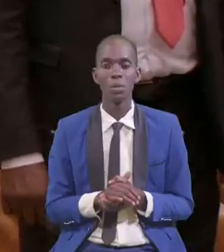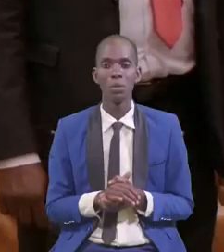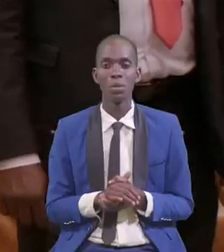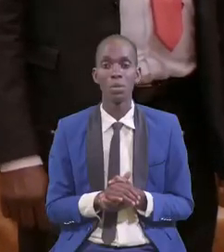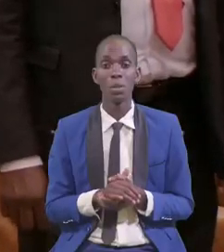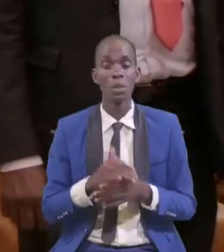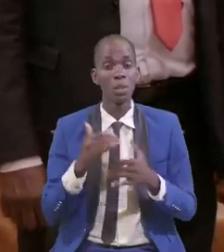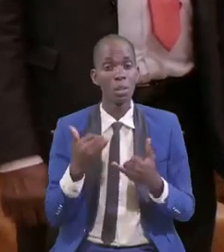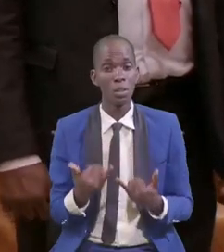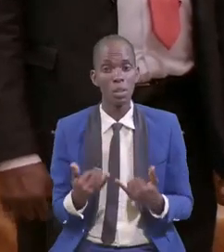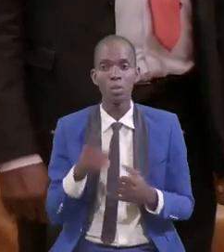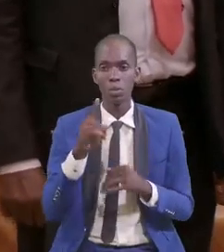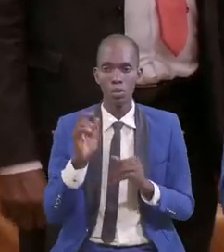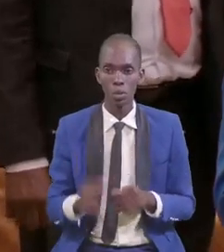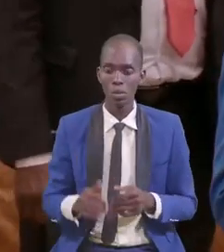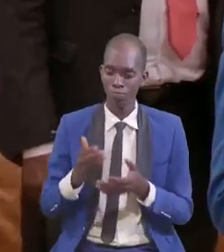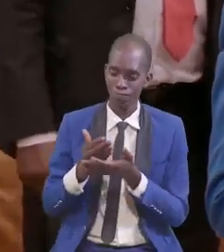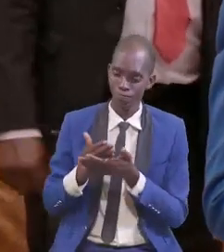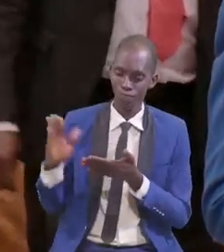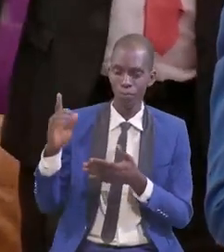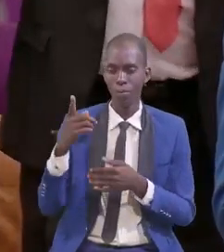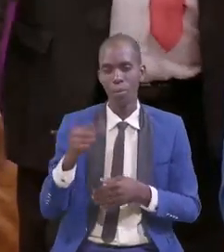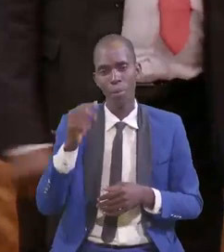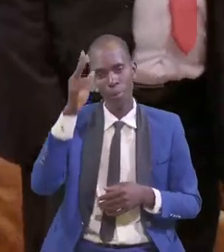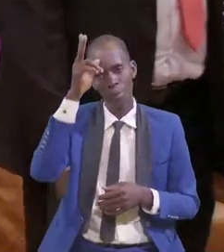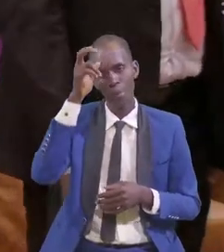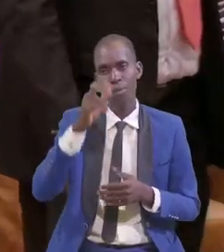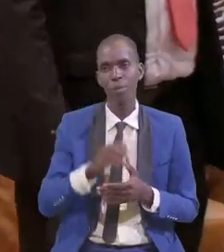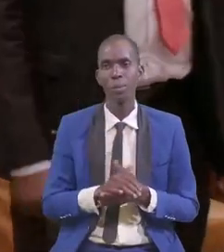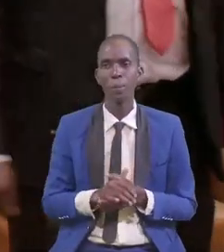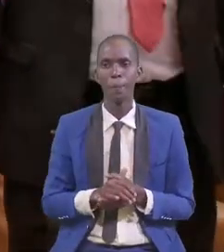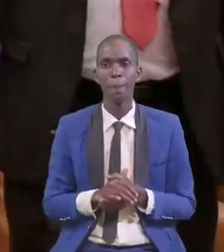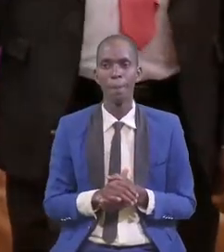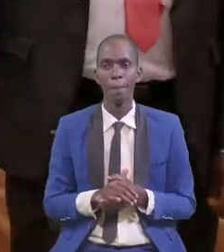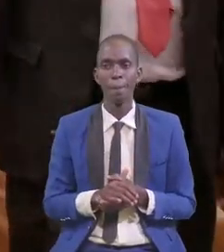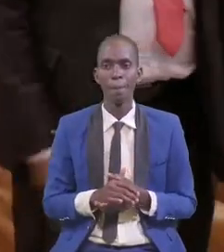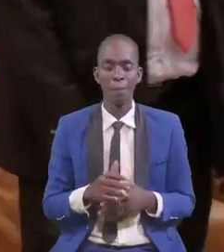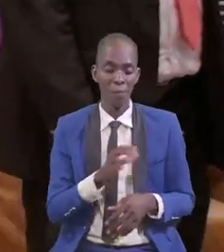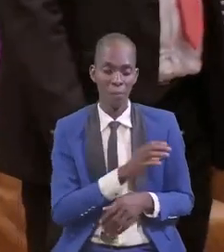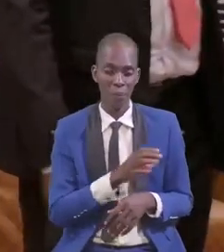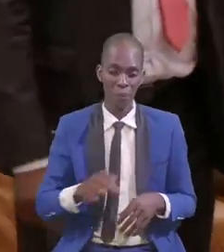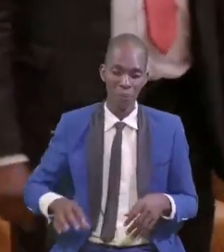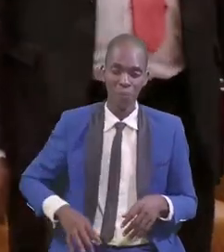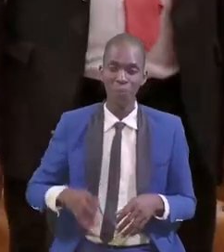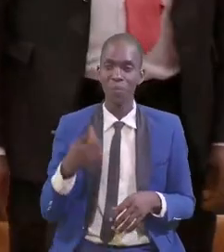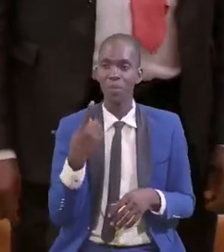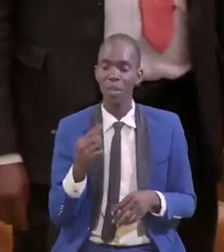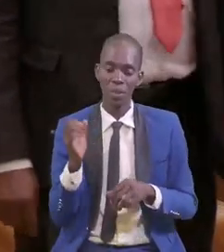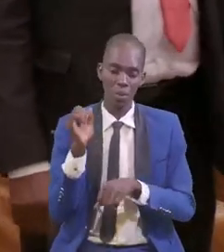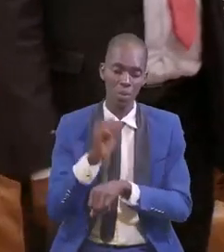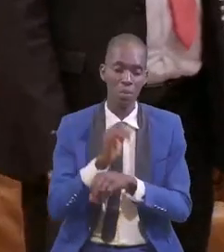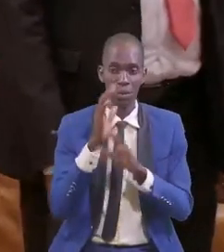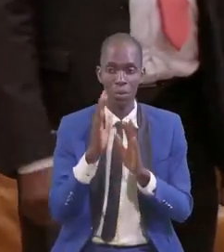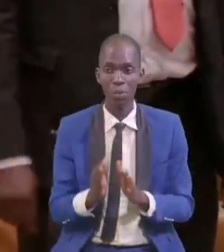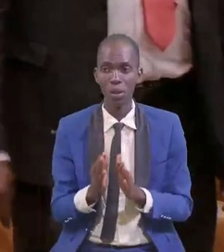Now you can resist the devil. Christ the overcomer